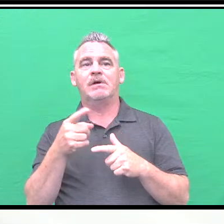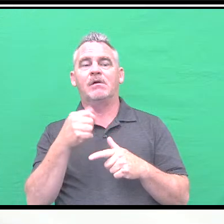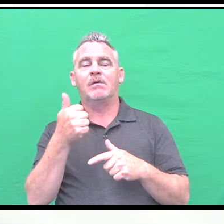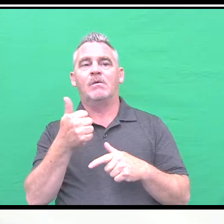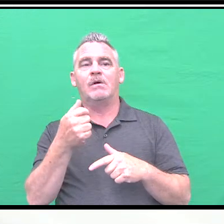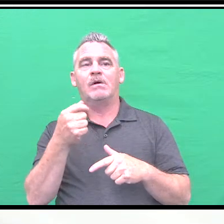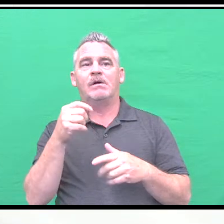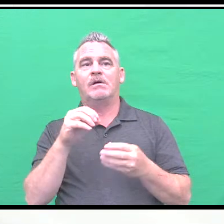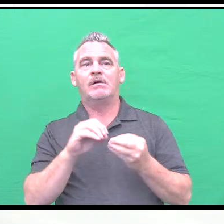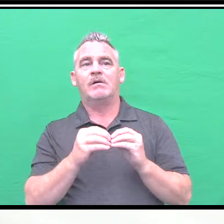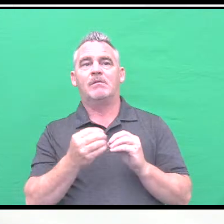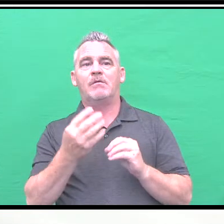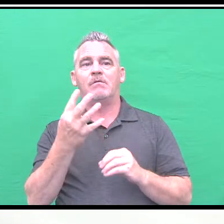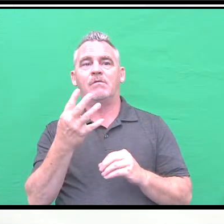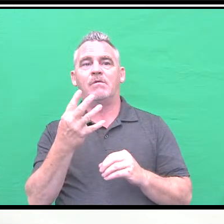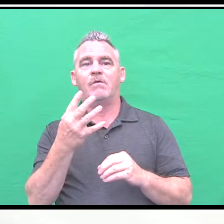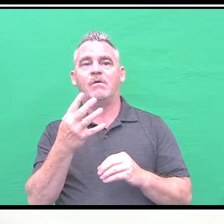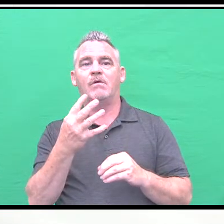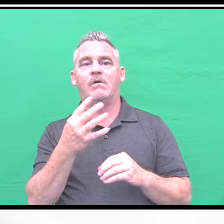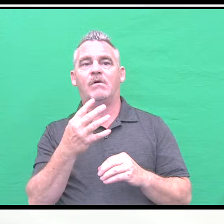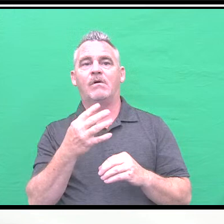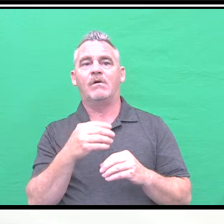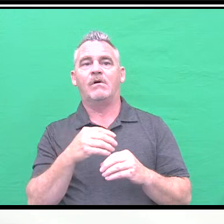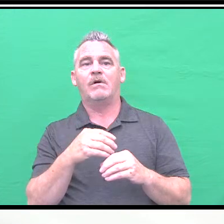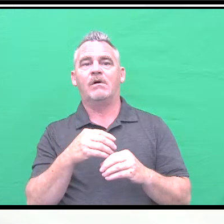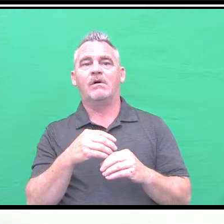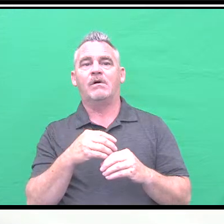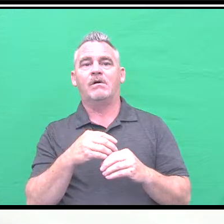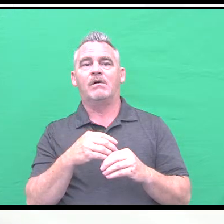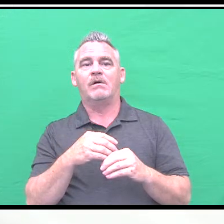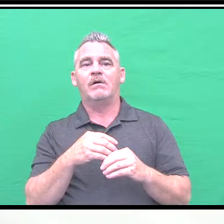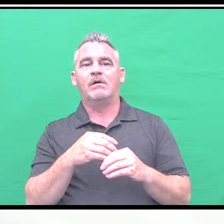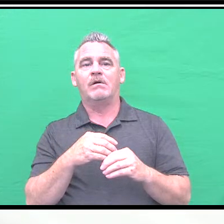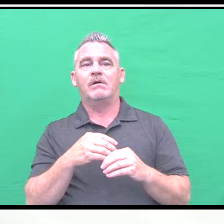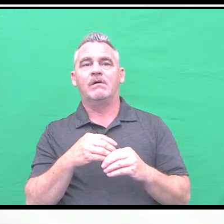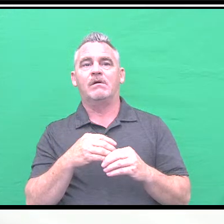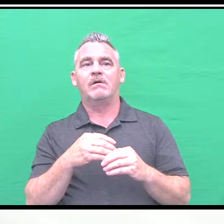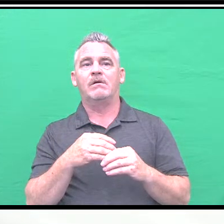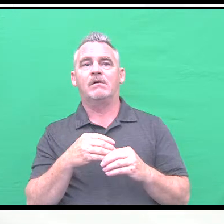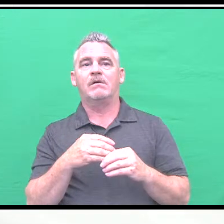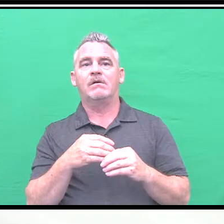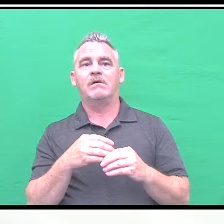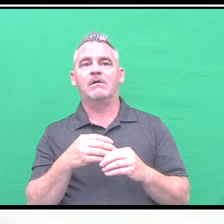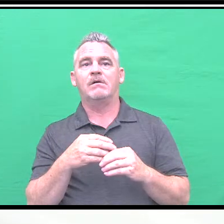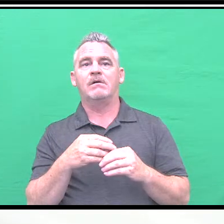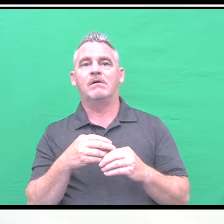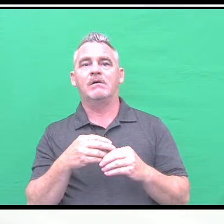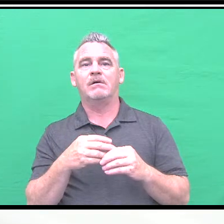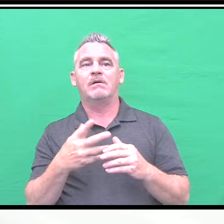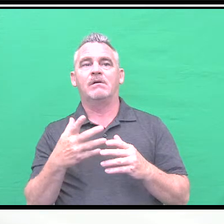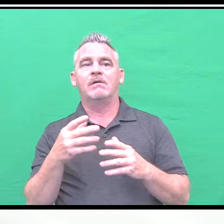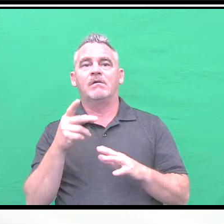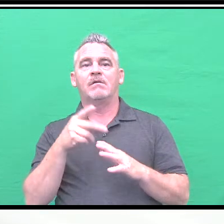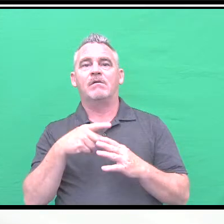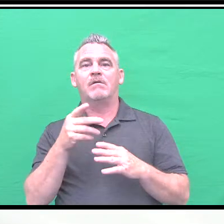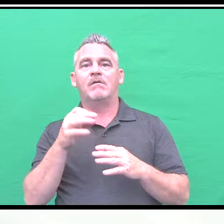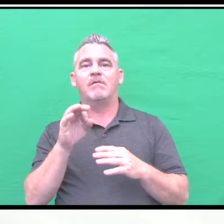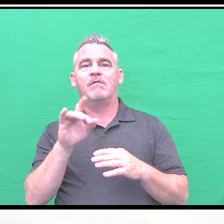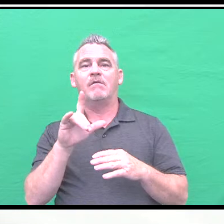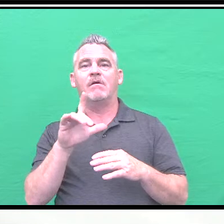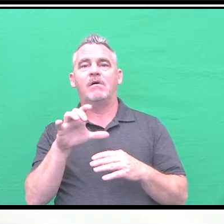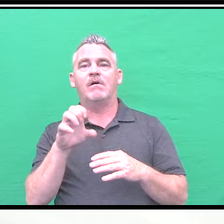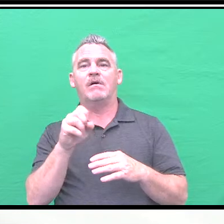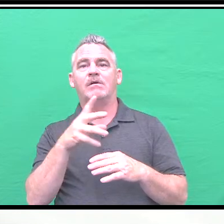The superintendent will protect intellectual property, information, files, records, and